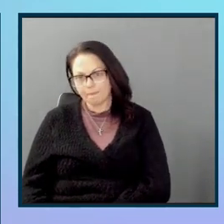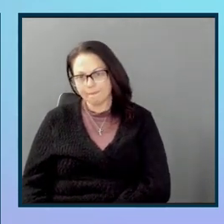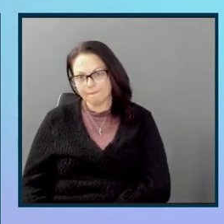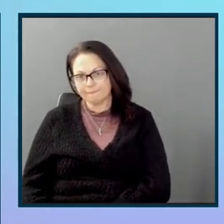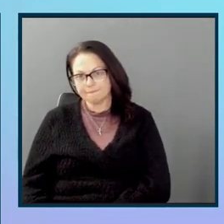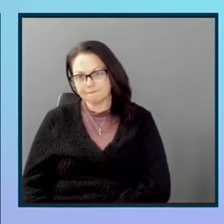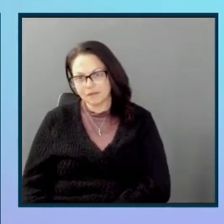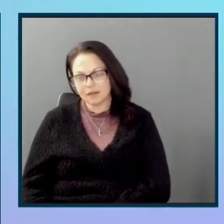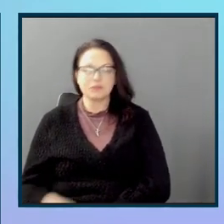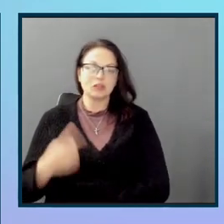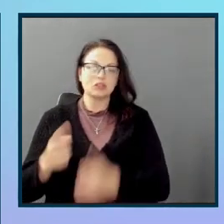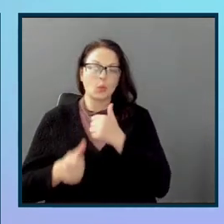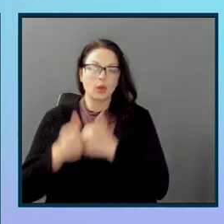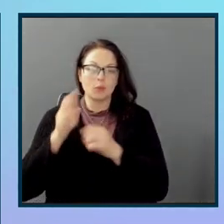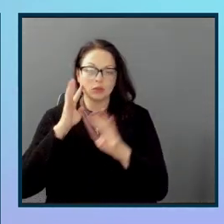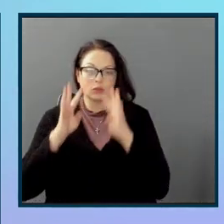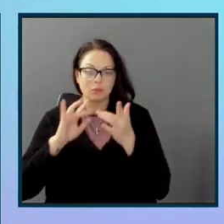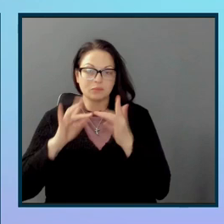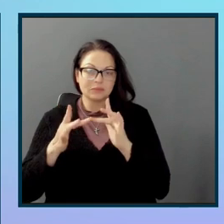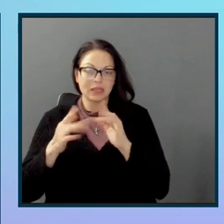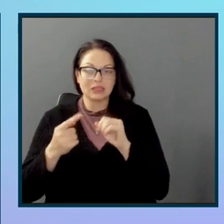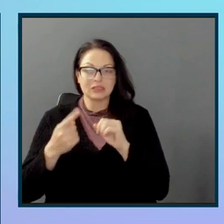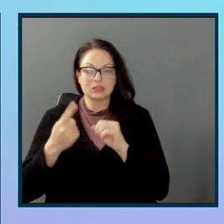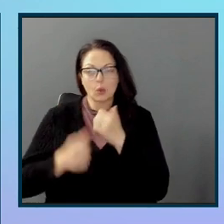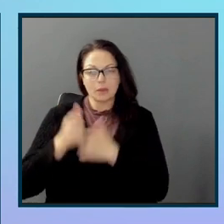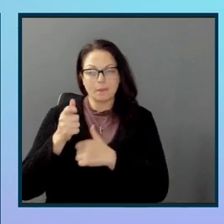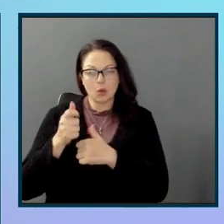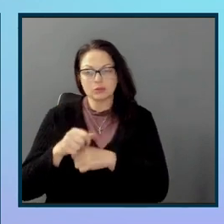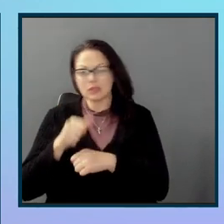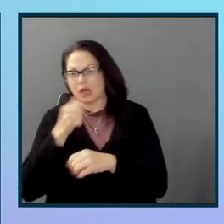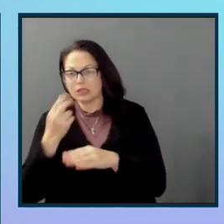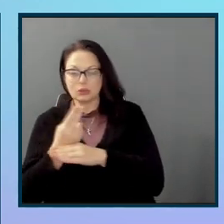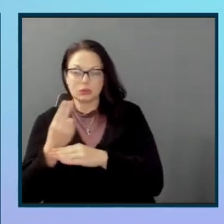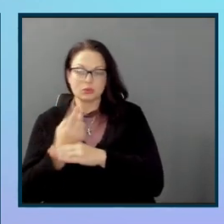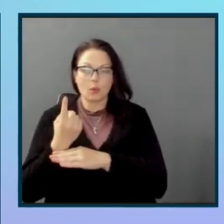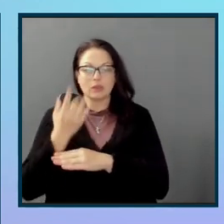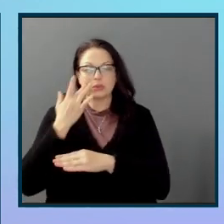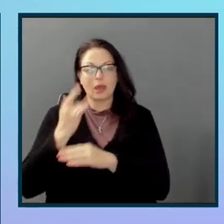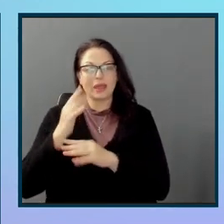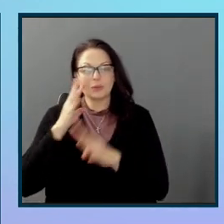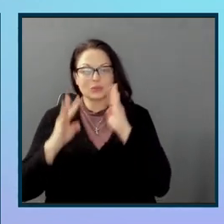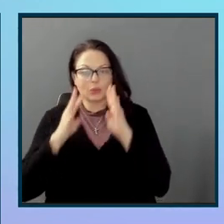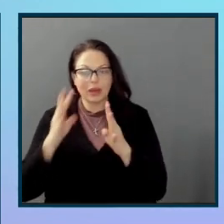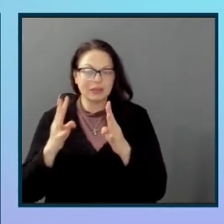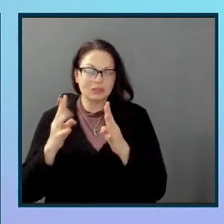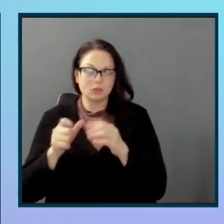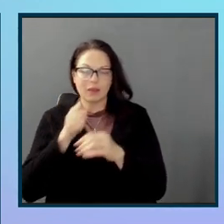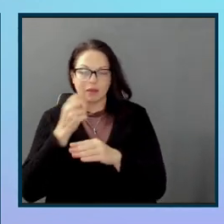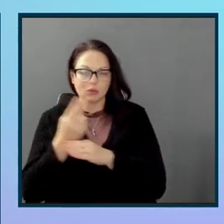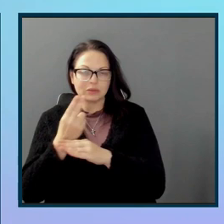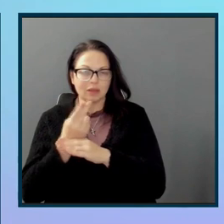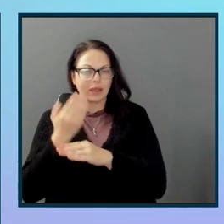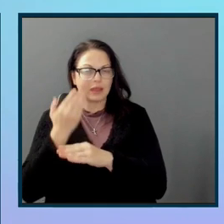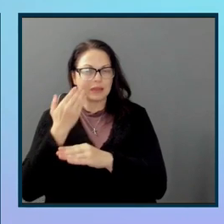One of the most creative websites I know is also one of the most unusable ones because it was created to be unusable. I think it's called